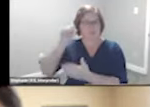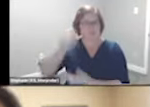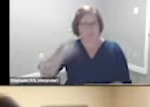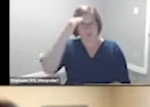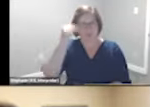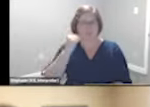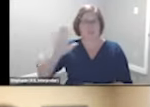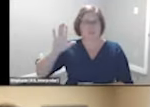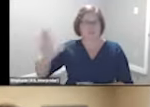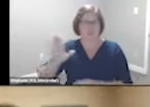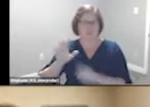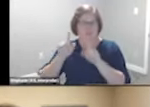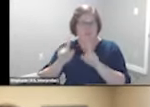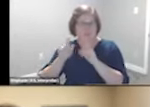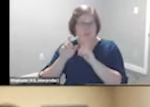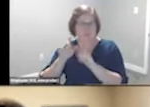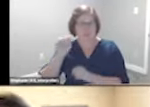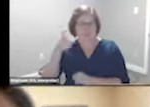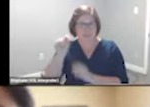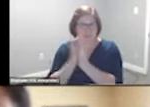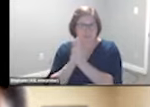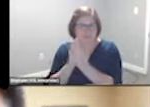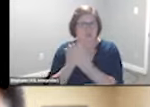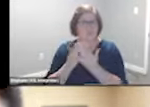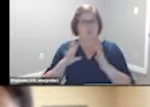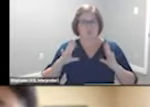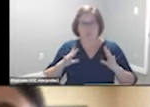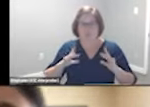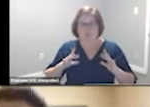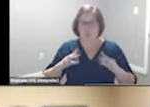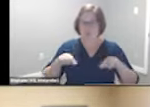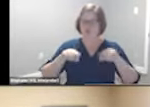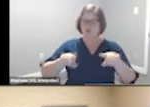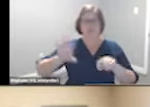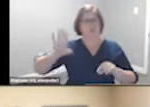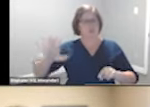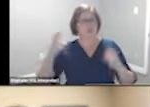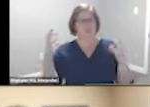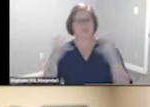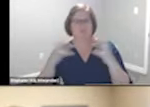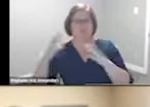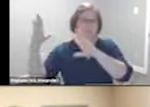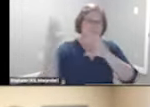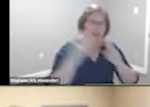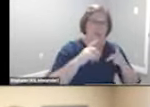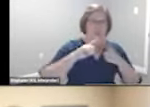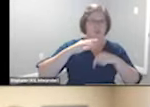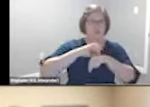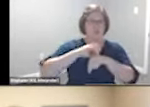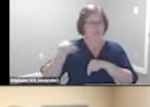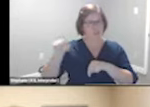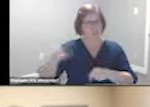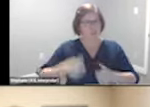channel television networks. During her historic return to Earth on April 19th, 2008, she survived a force of